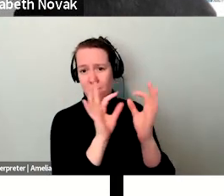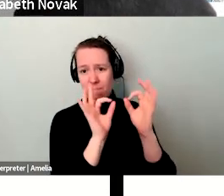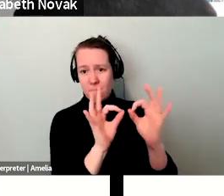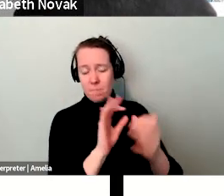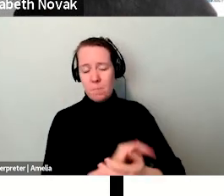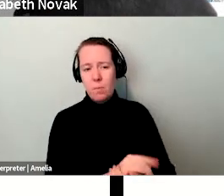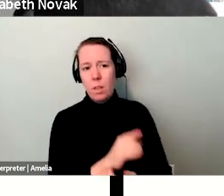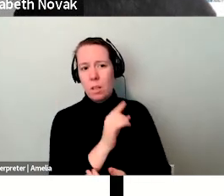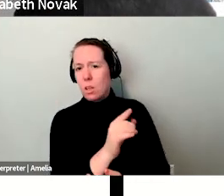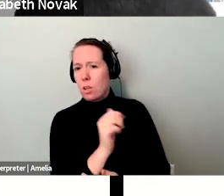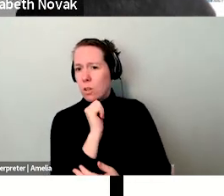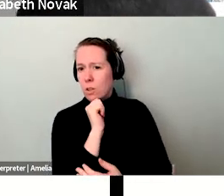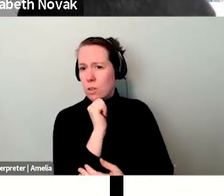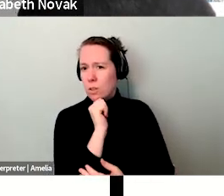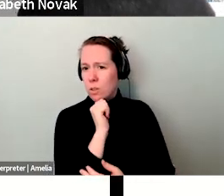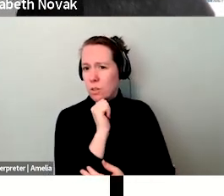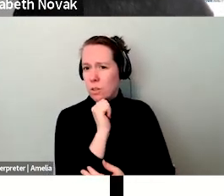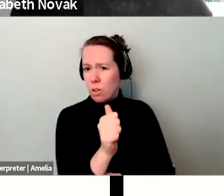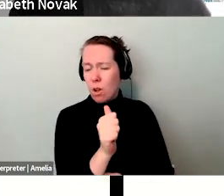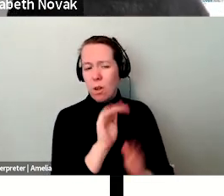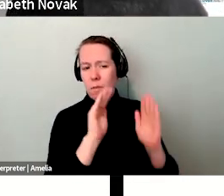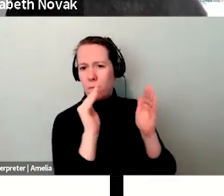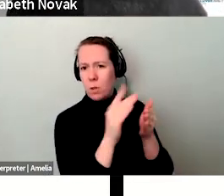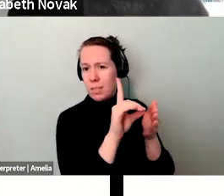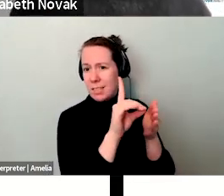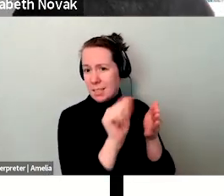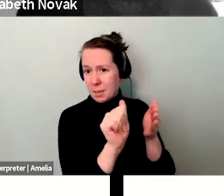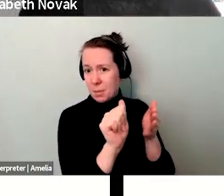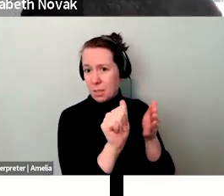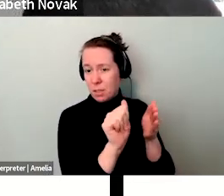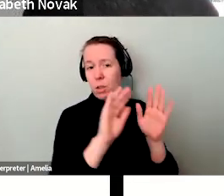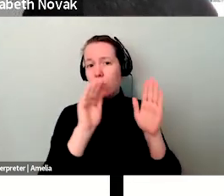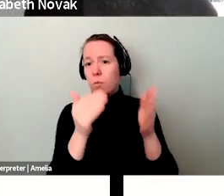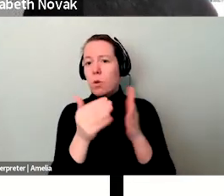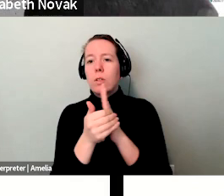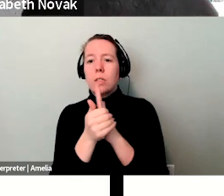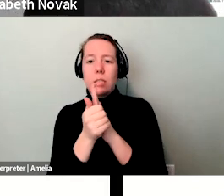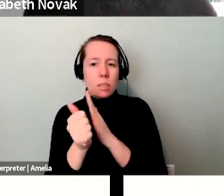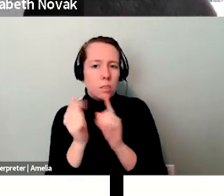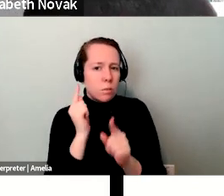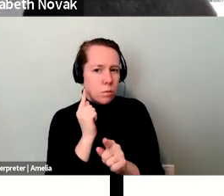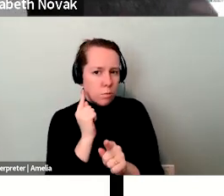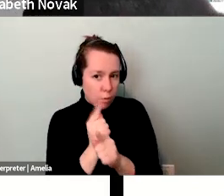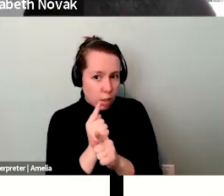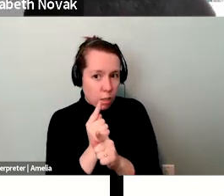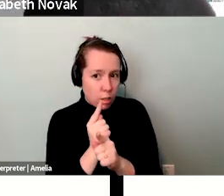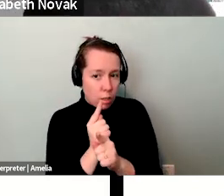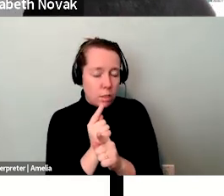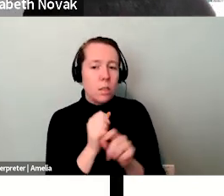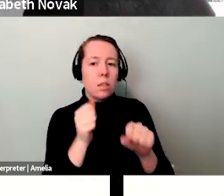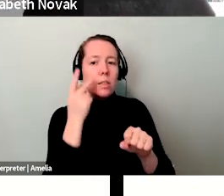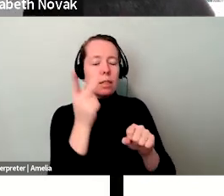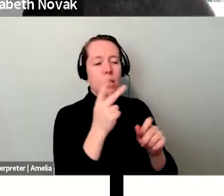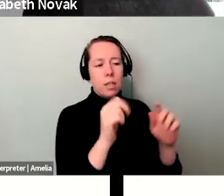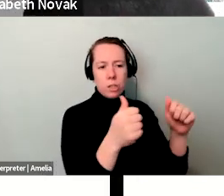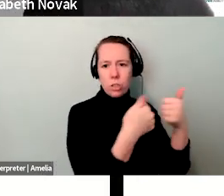you're not disability focused when you're disclosing. You're here, here's the challenge or the disability that